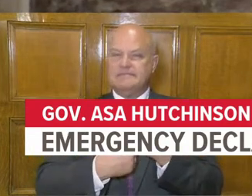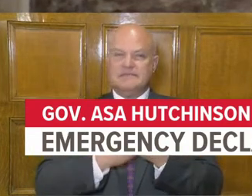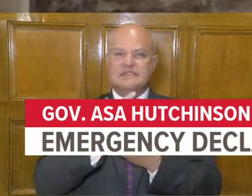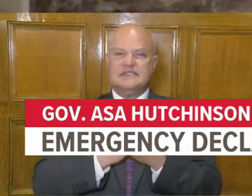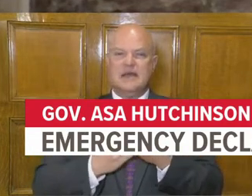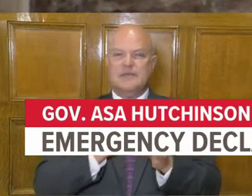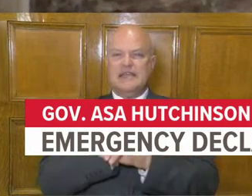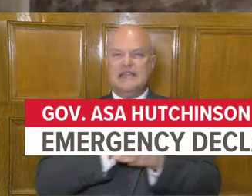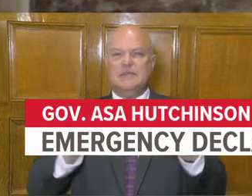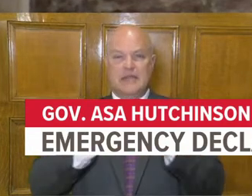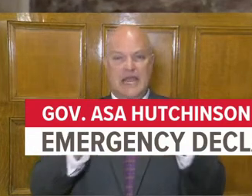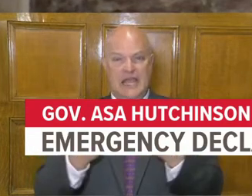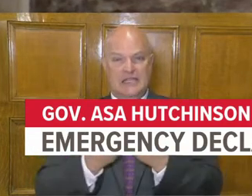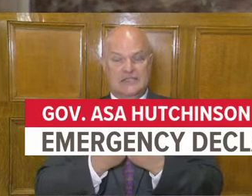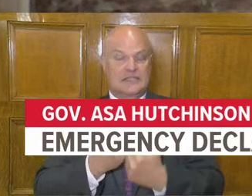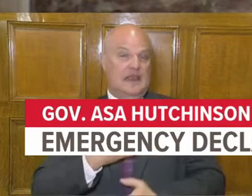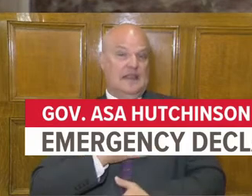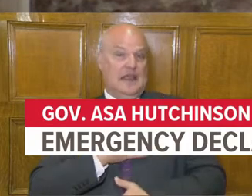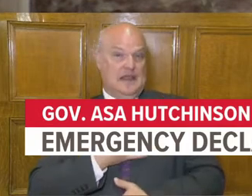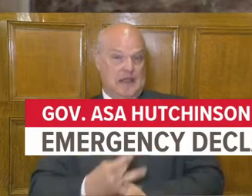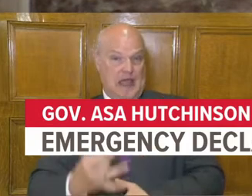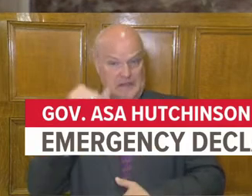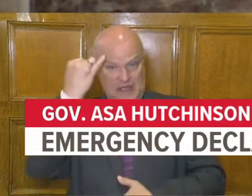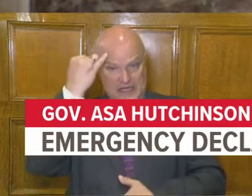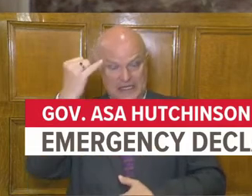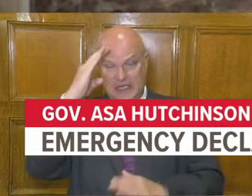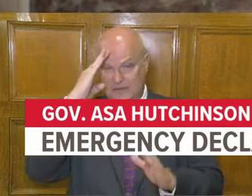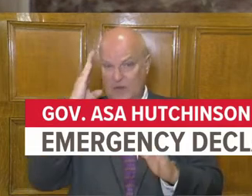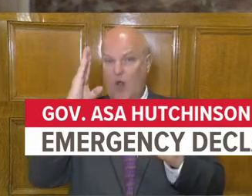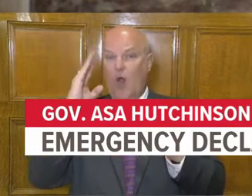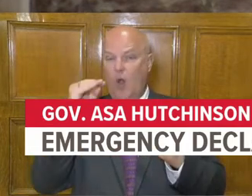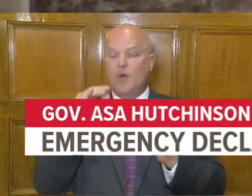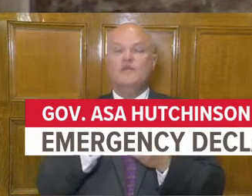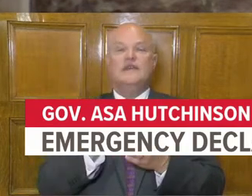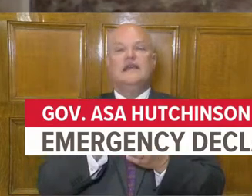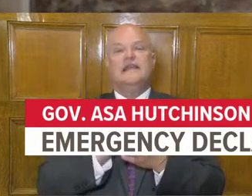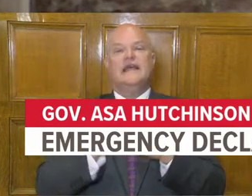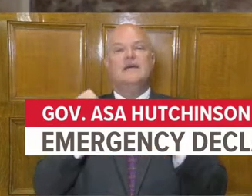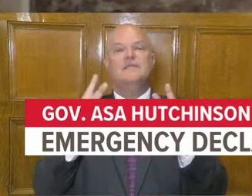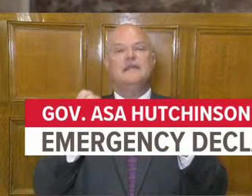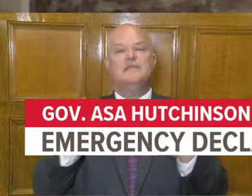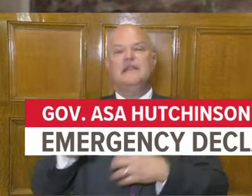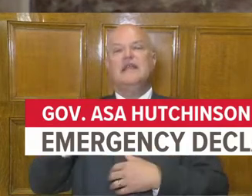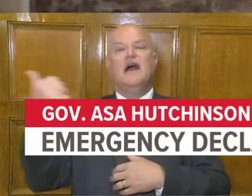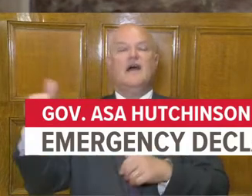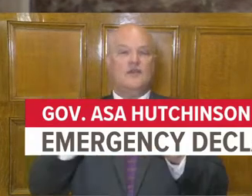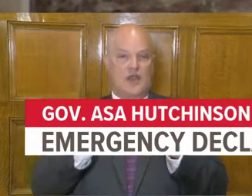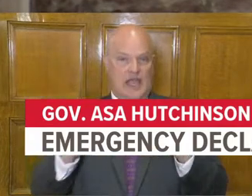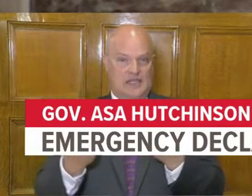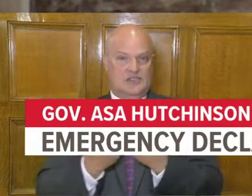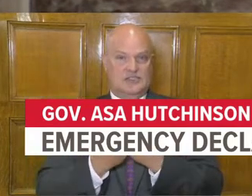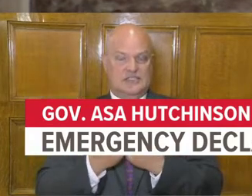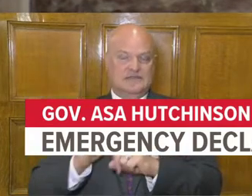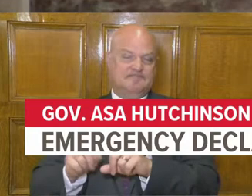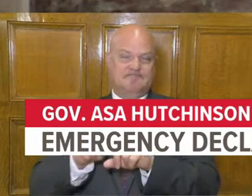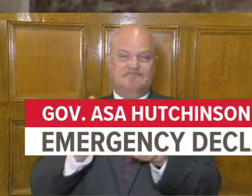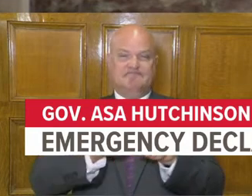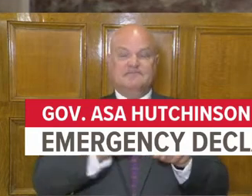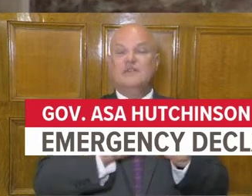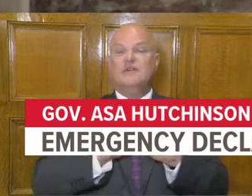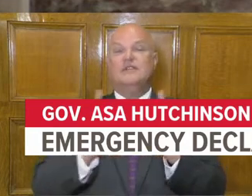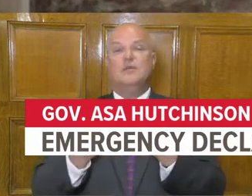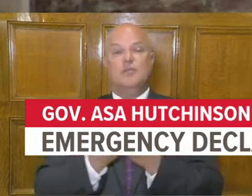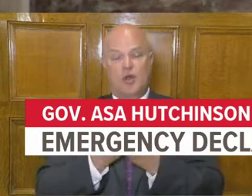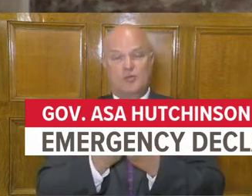of the independent agencies. They like the idea, so I'm hopeful that many other of the different